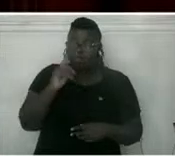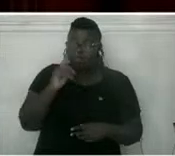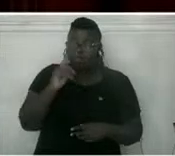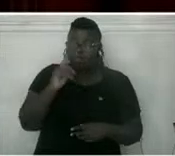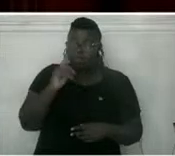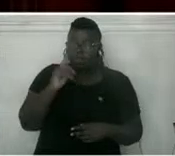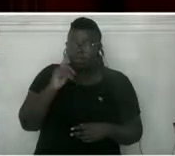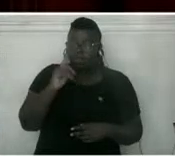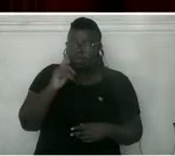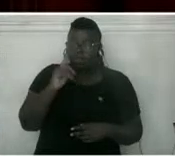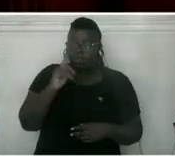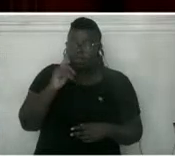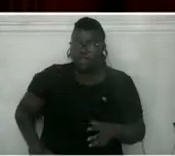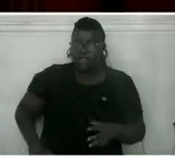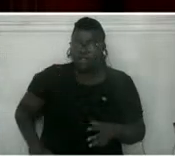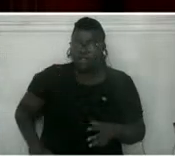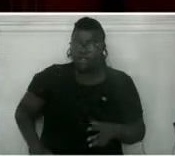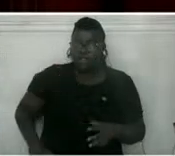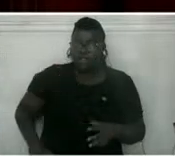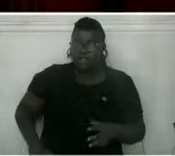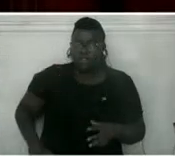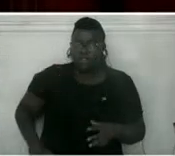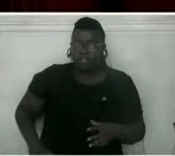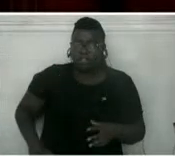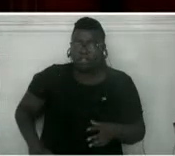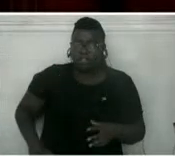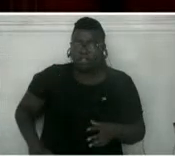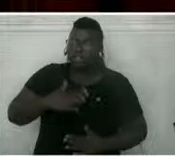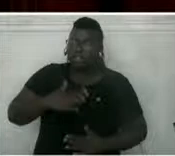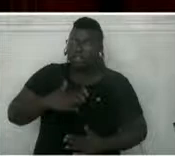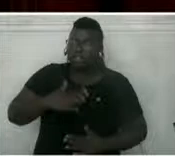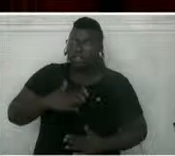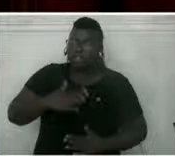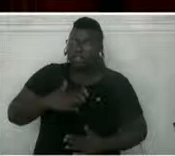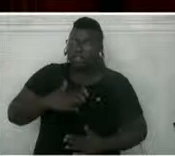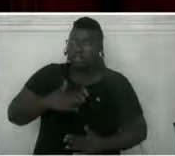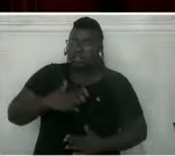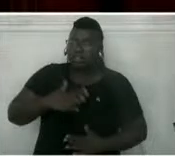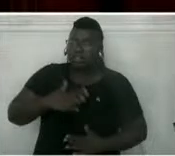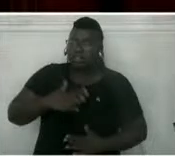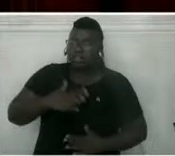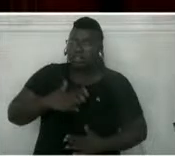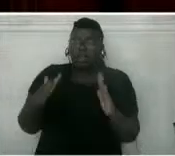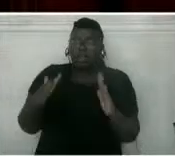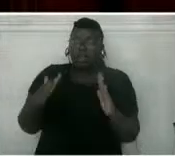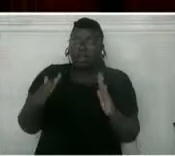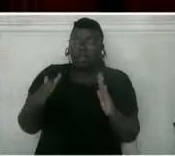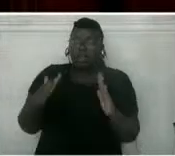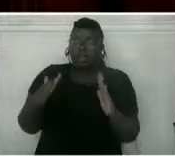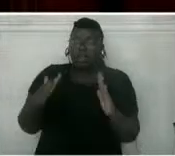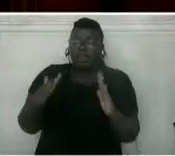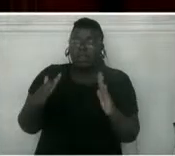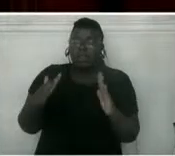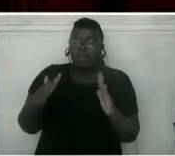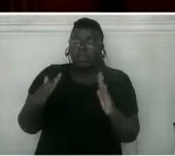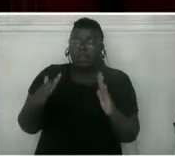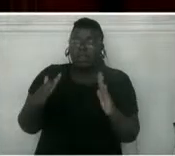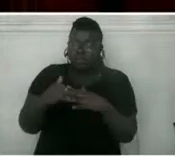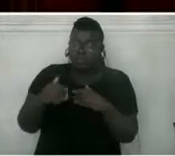by beneficiaries, where, regretfully, houses were built in an area that is